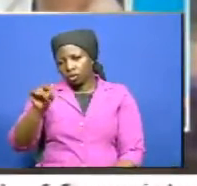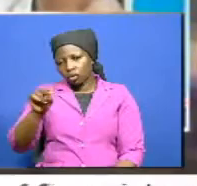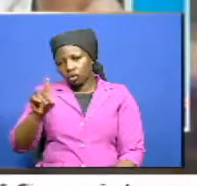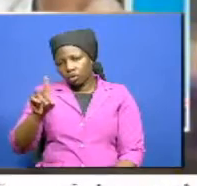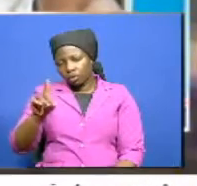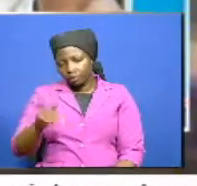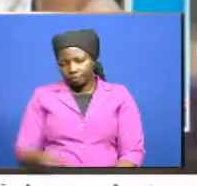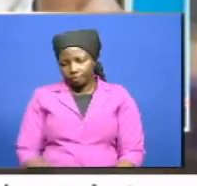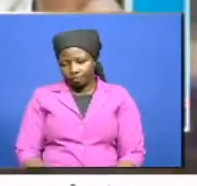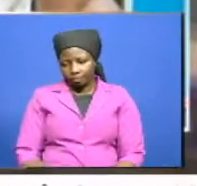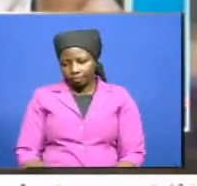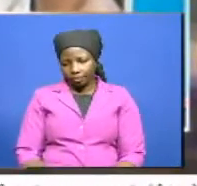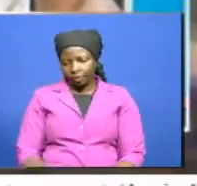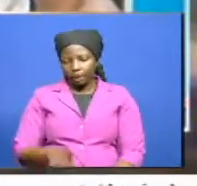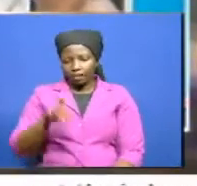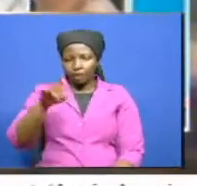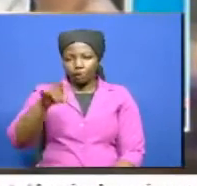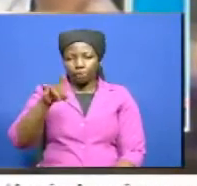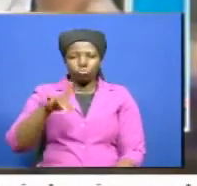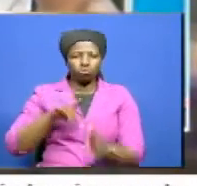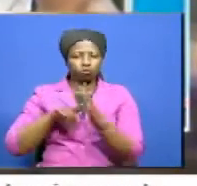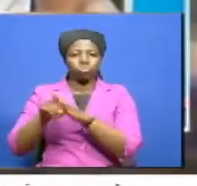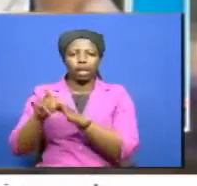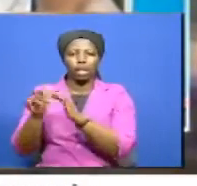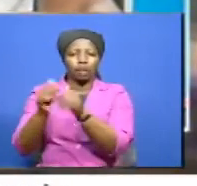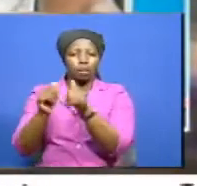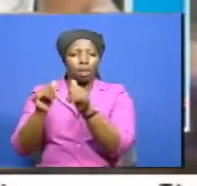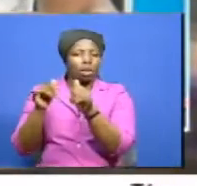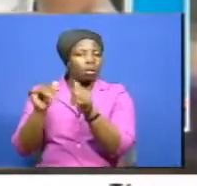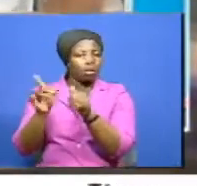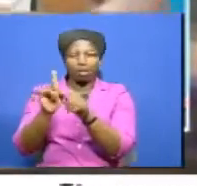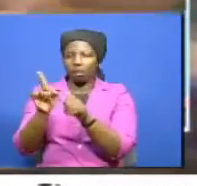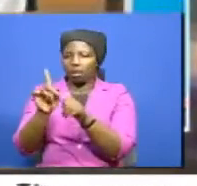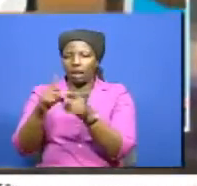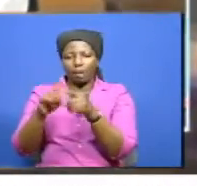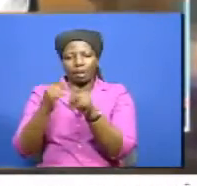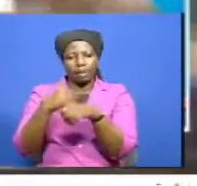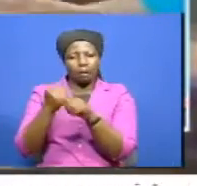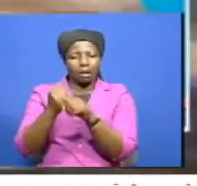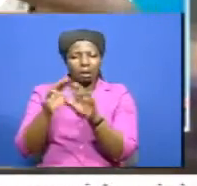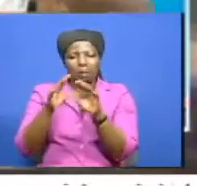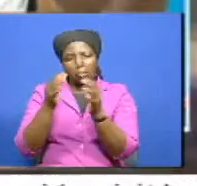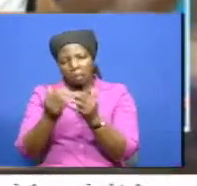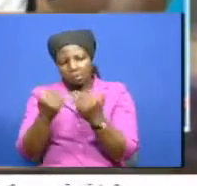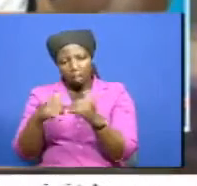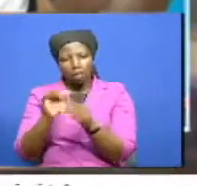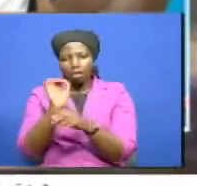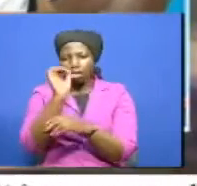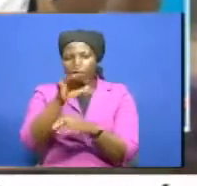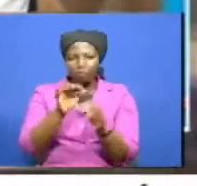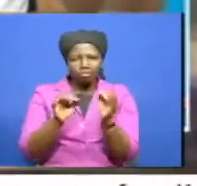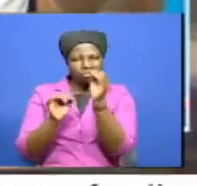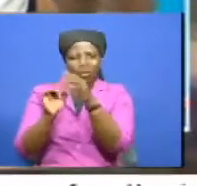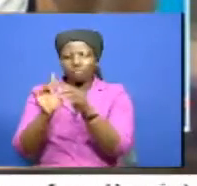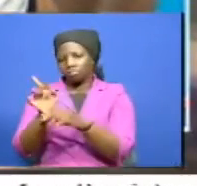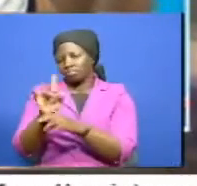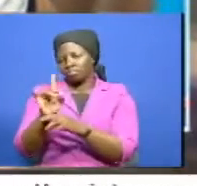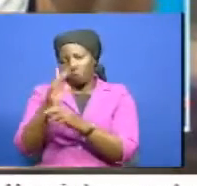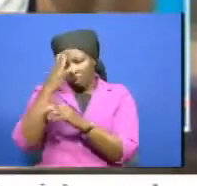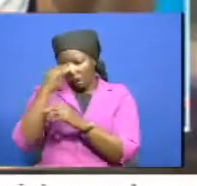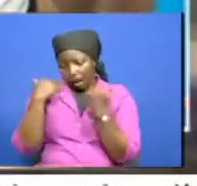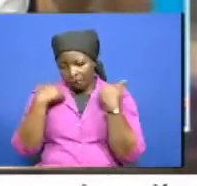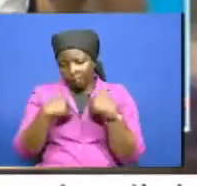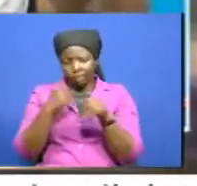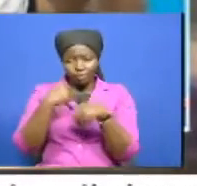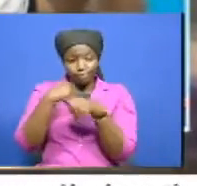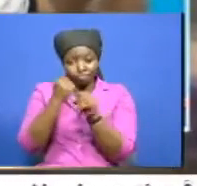offload. So we shouldn't go into a game saying, if I make a break, I should always try and toss the ball and look, because I've made a break, so I'm sure my players are